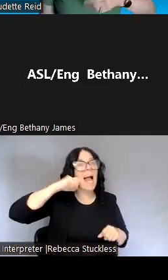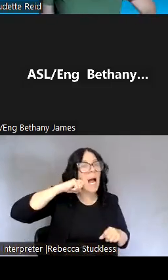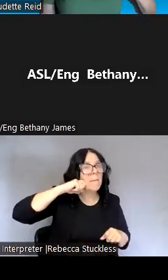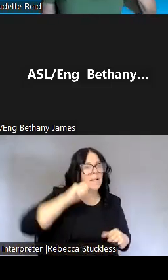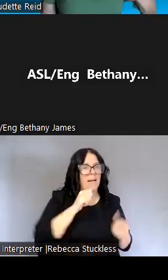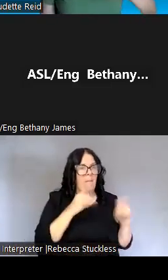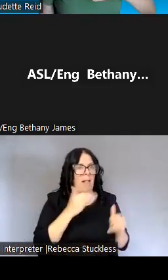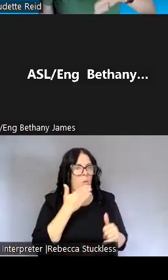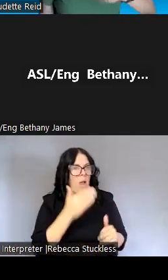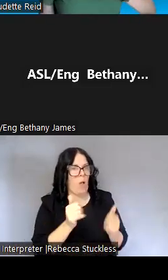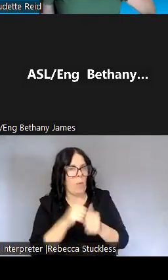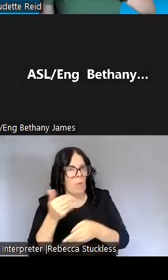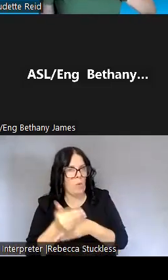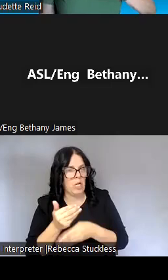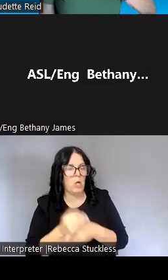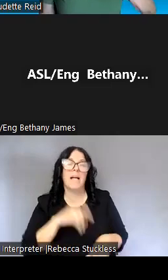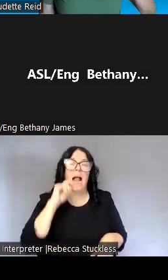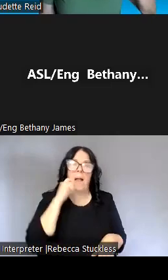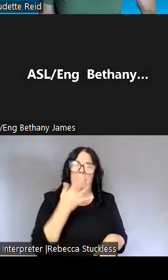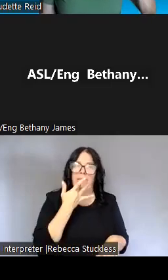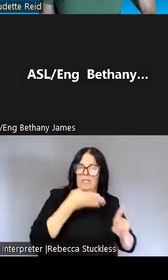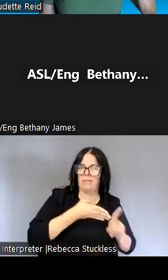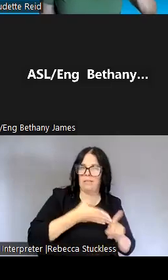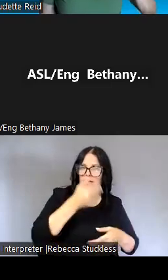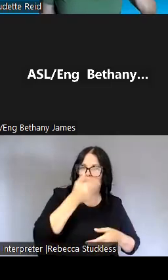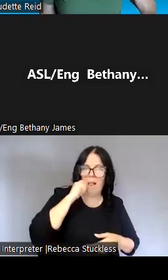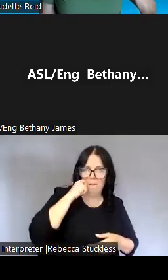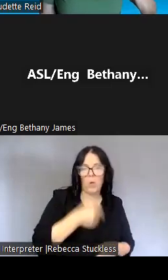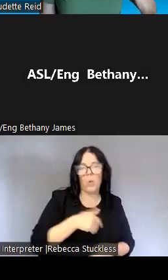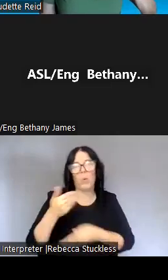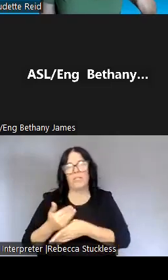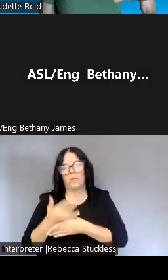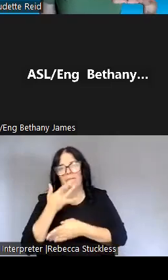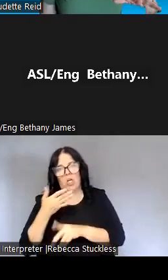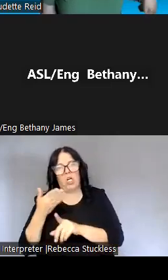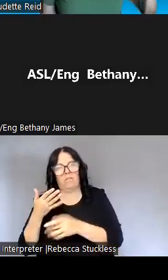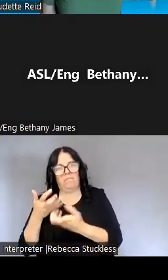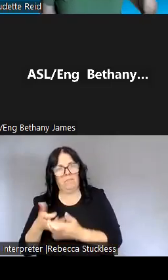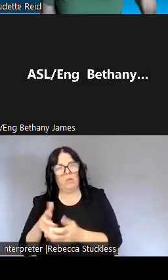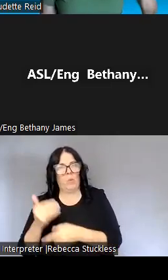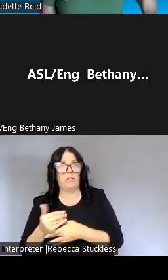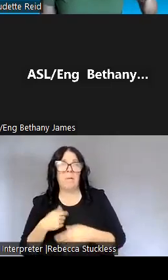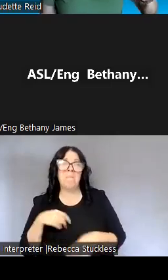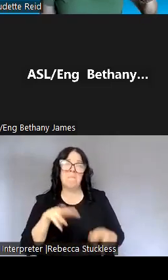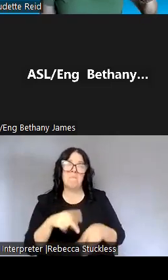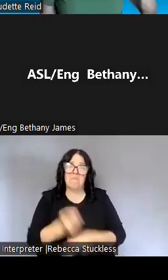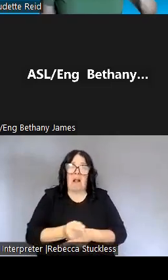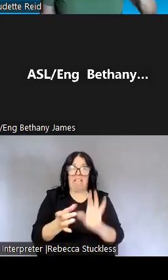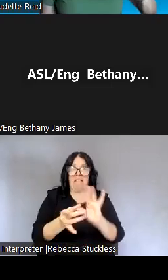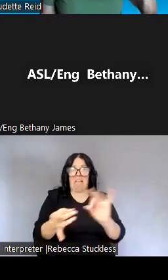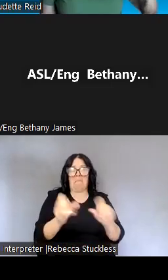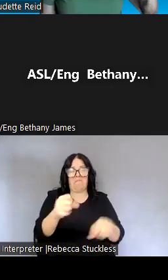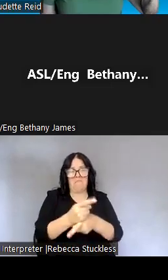likes Apple and Windows likes Windows. And I think that that's probably true. Now, there are a lot